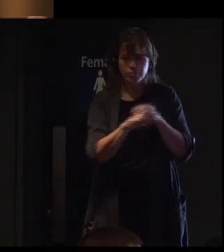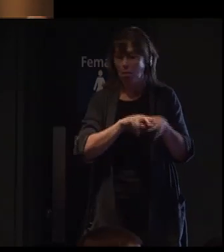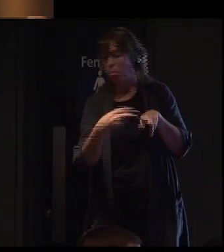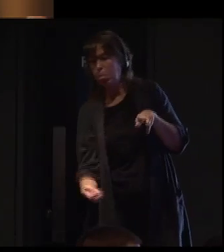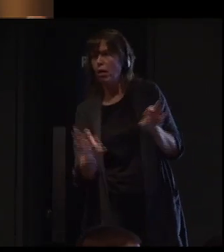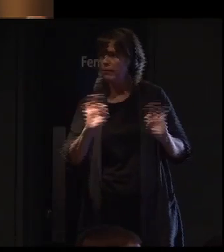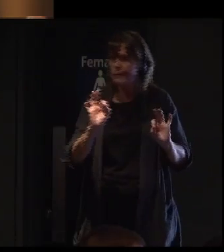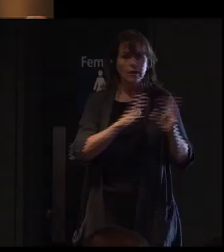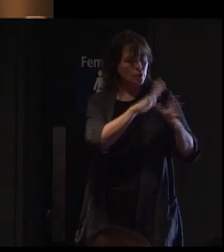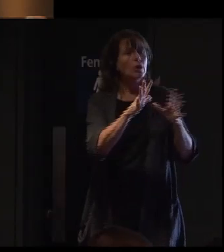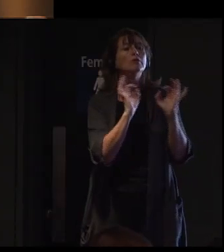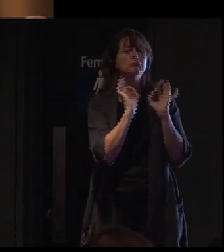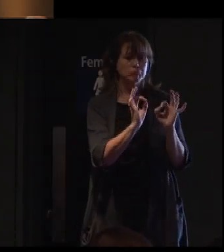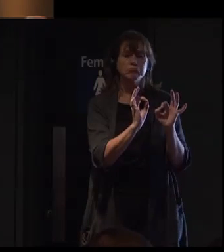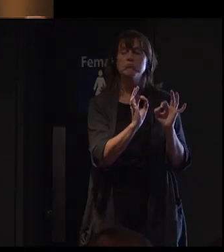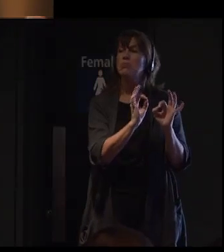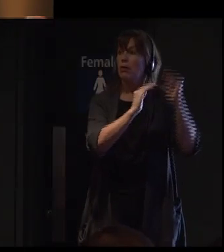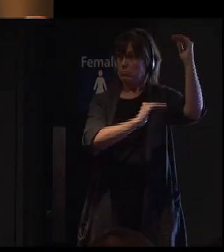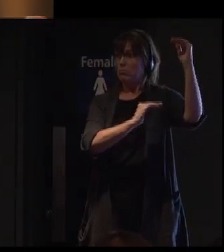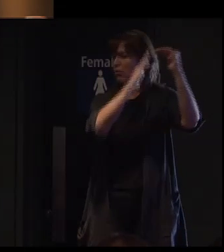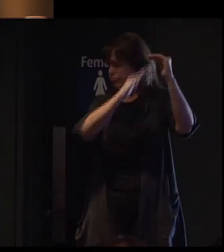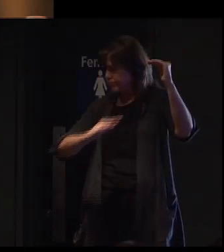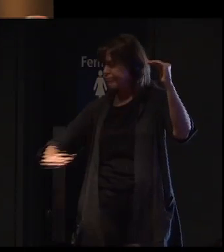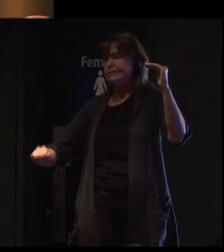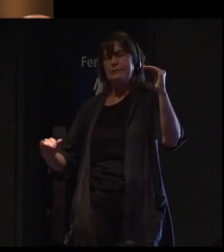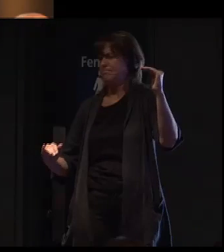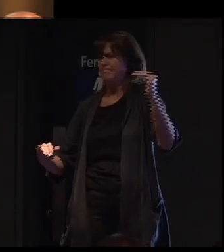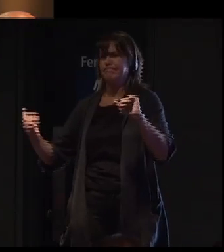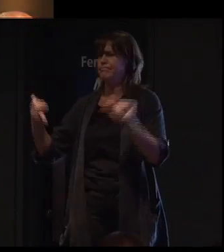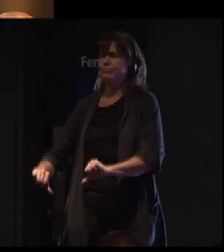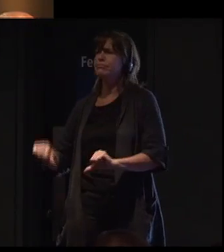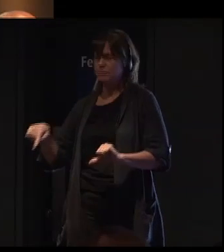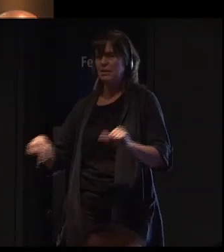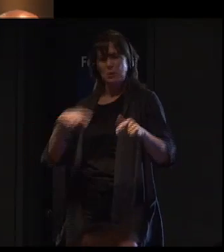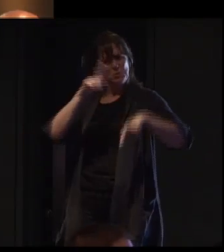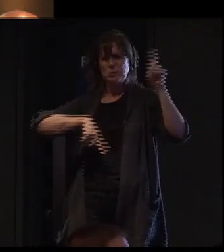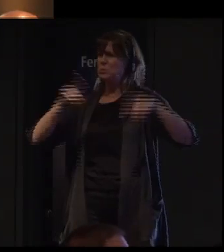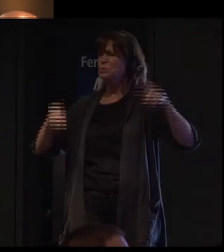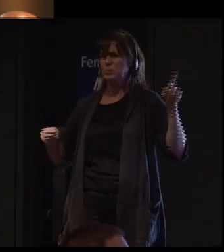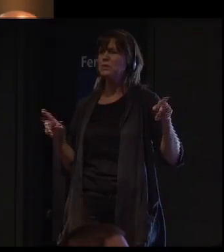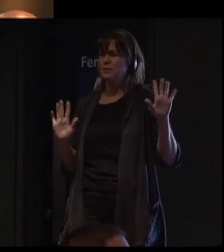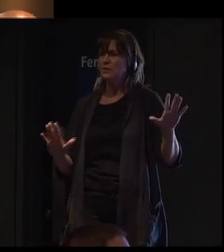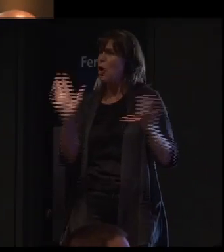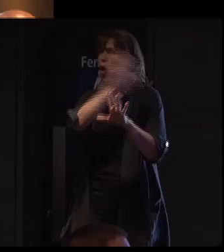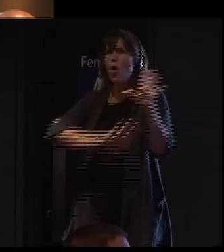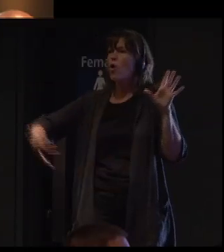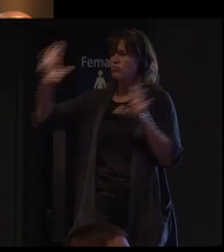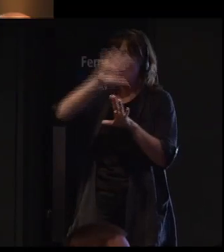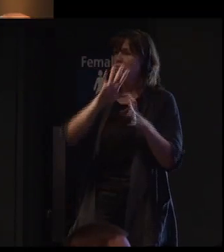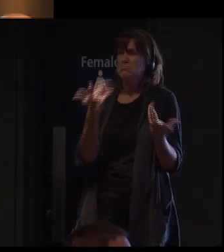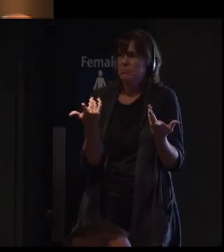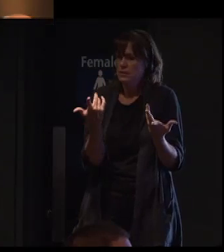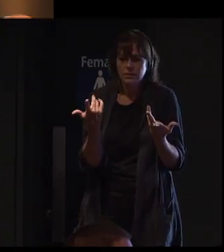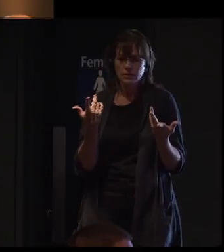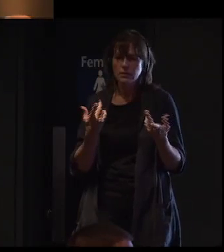fans, throughout stadia in Europe. There's a lot of old stadia with no maintenance or with no refurbishments